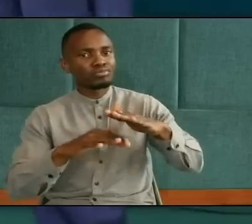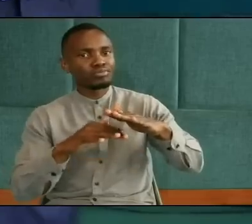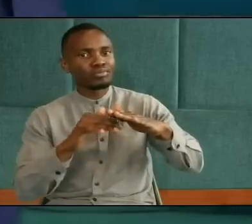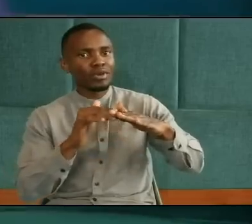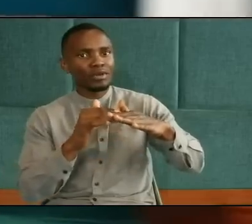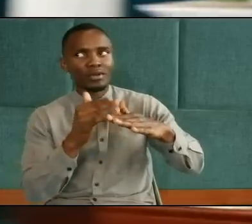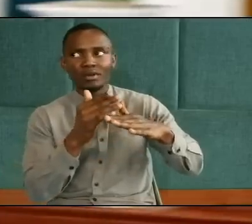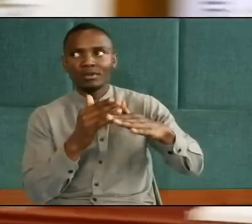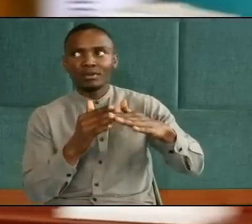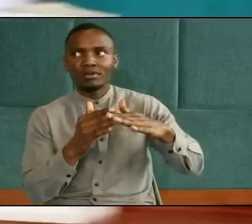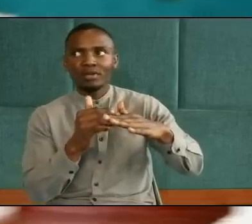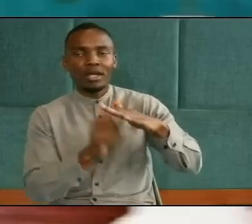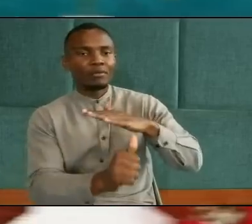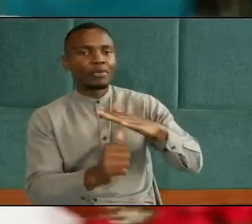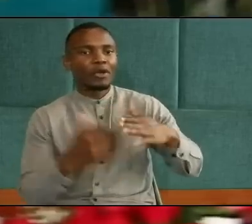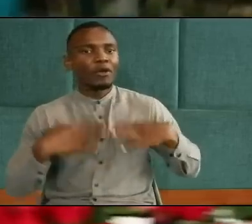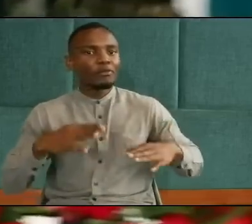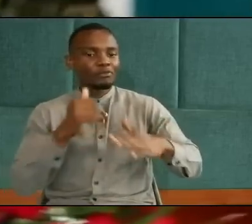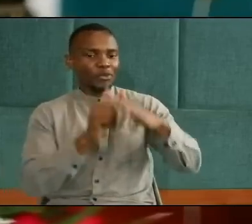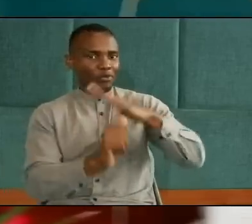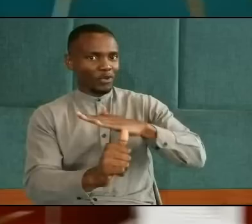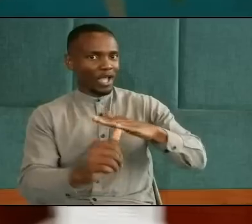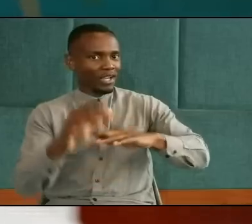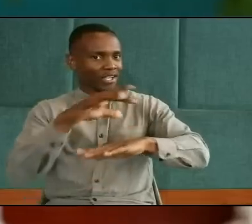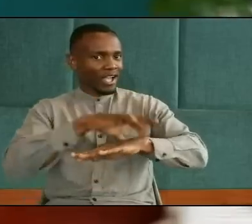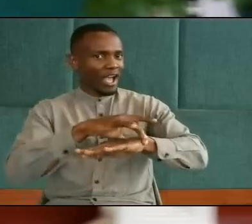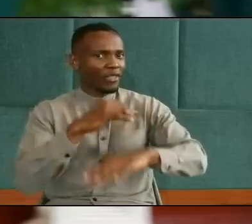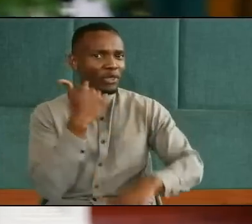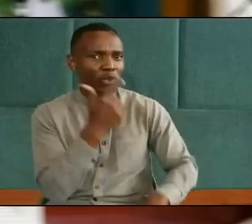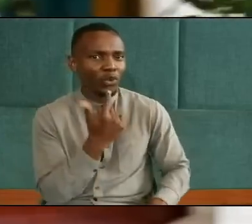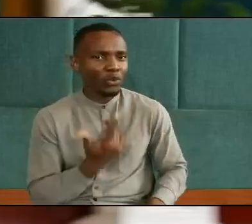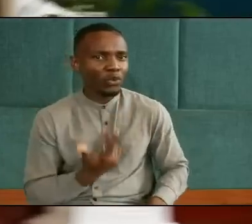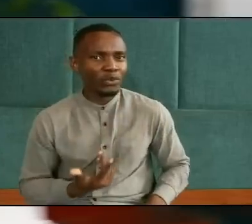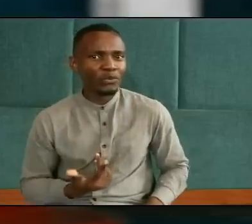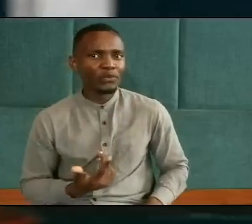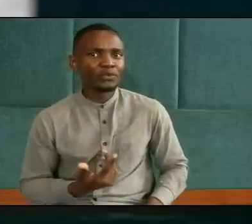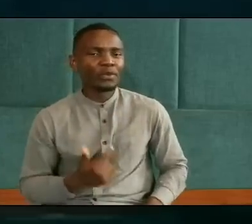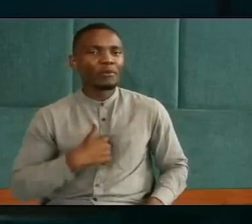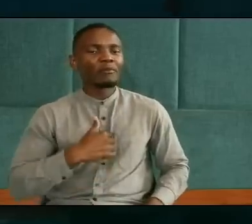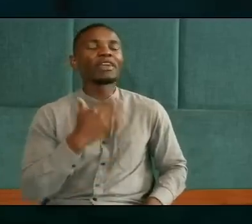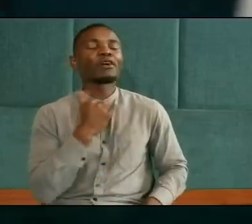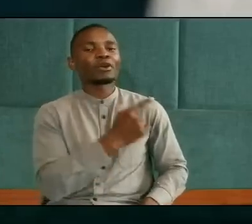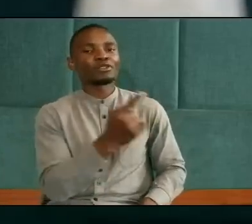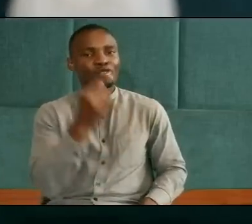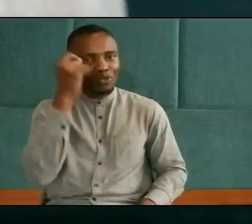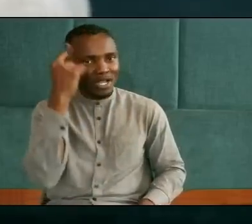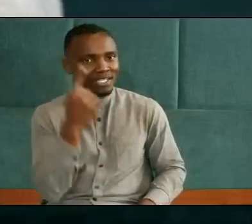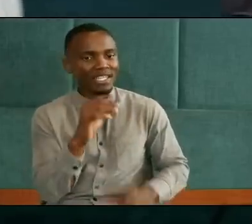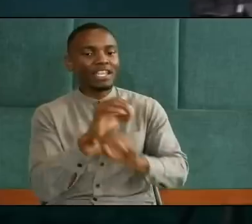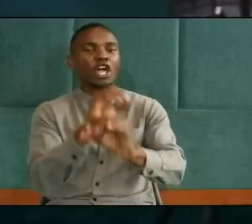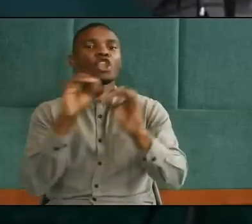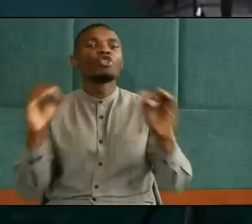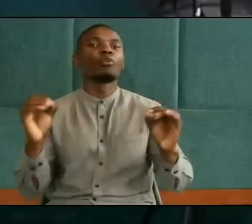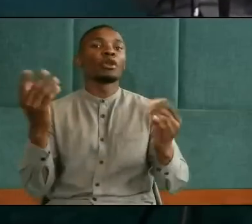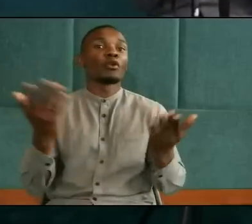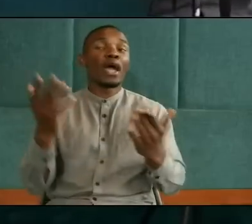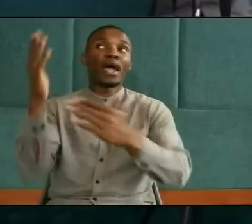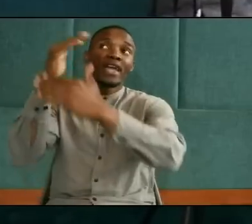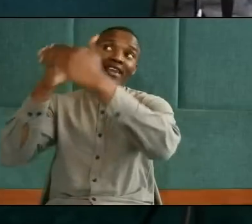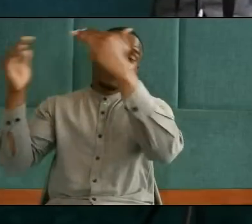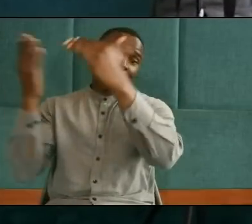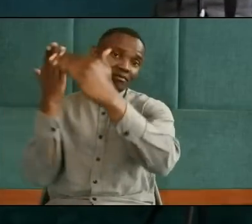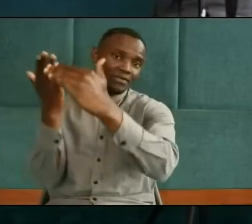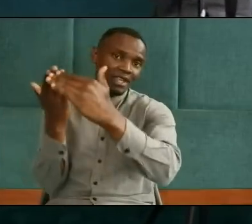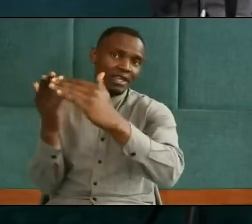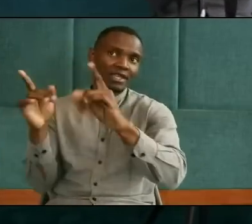Well, it's a good thing I stop and ask you. I don't want you to read and you don't know what you're reading about. No one in